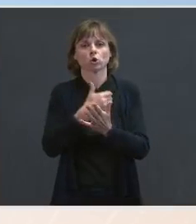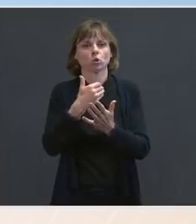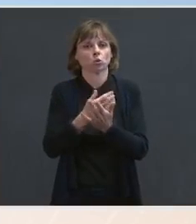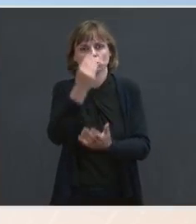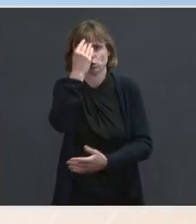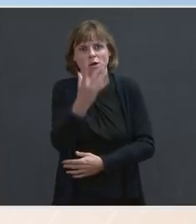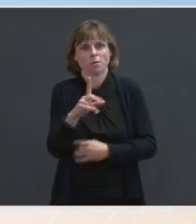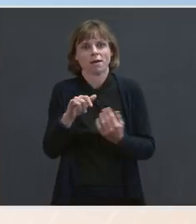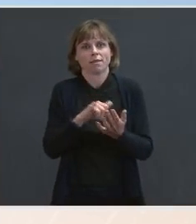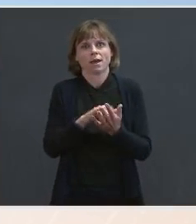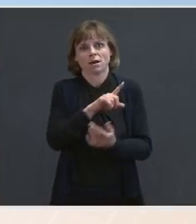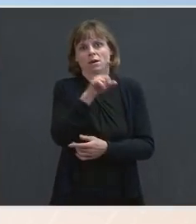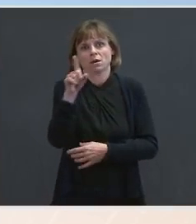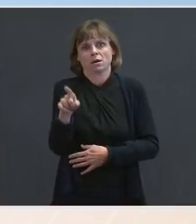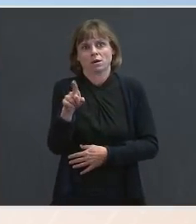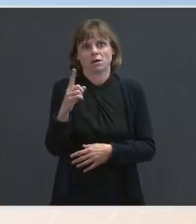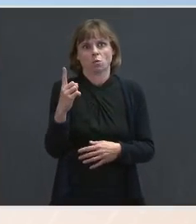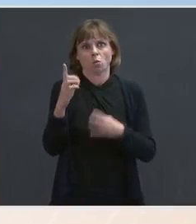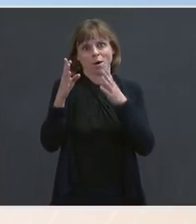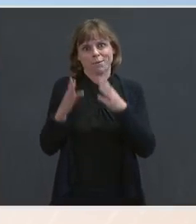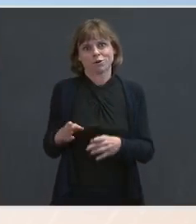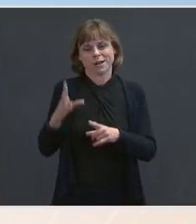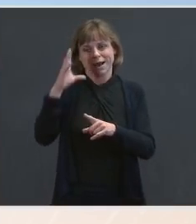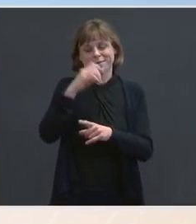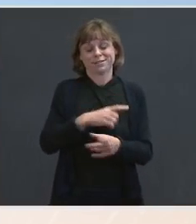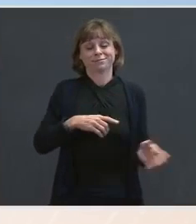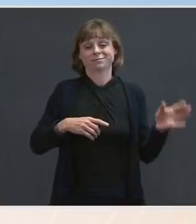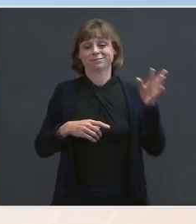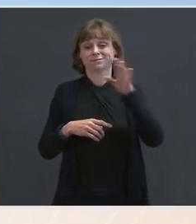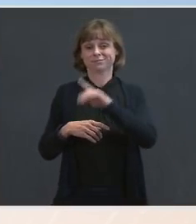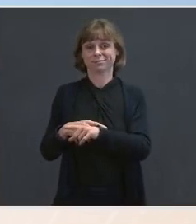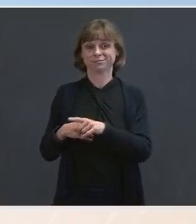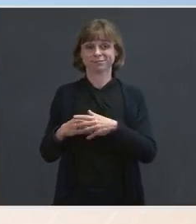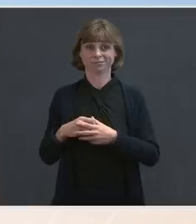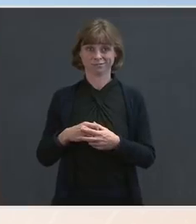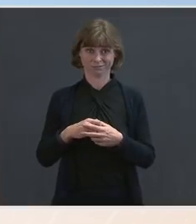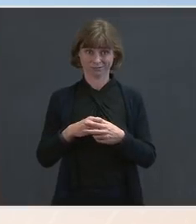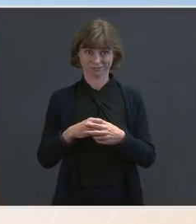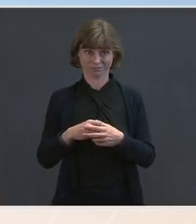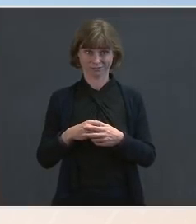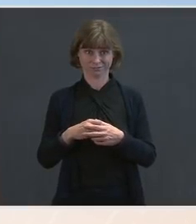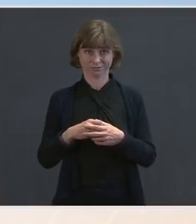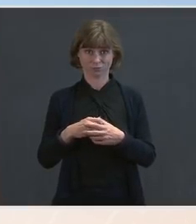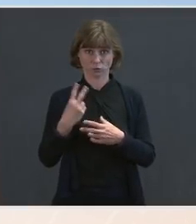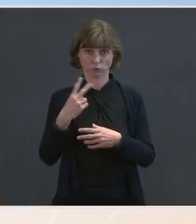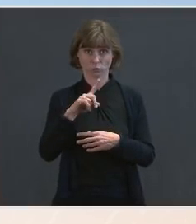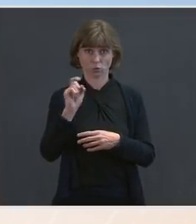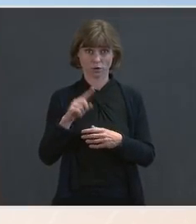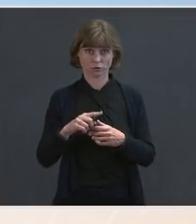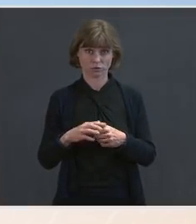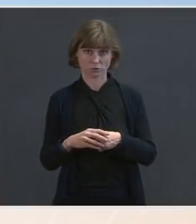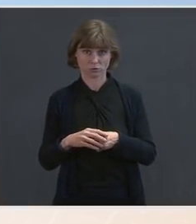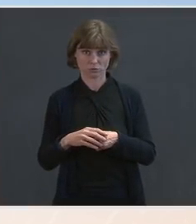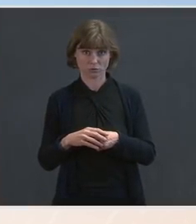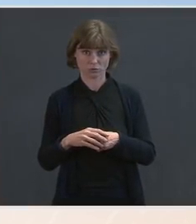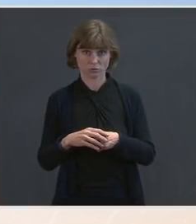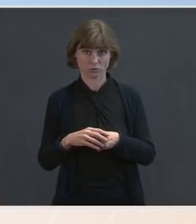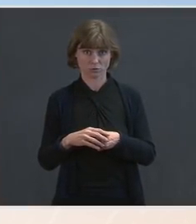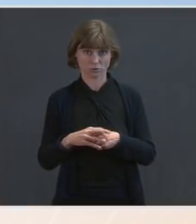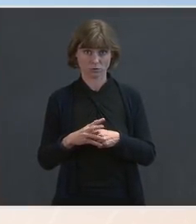you, Jen. Oh, sorry, I didn't get to one person. Sorry, Alex, go ahead. I appreciate it. Two questions. First of all, wanted to